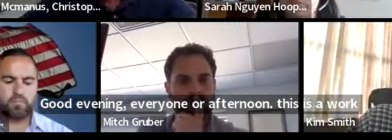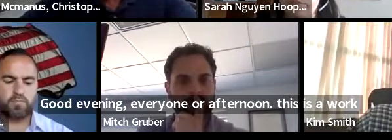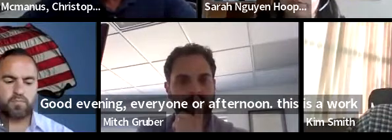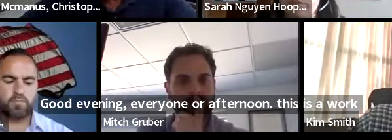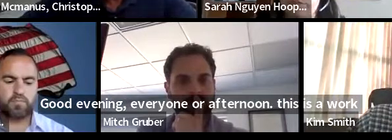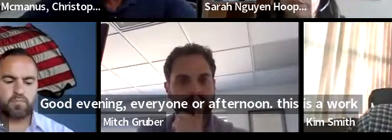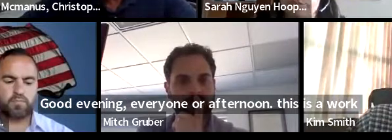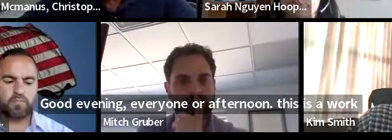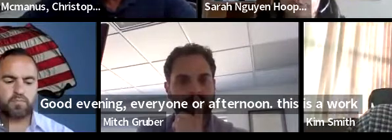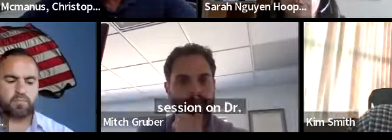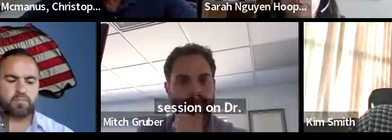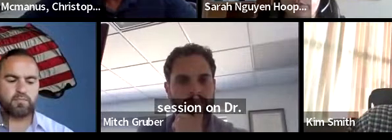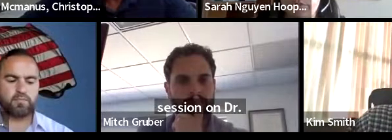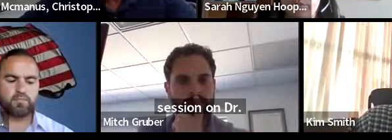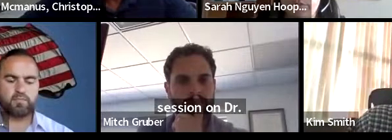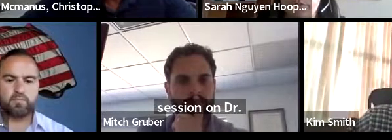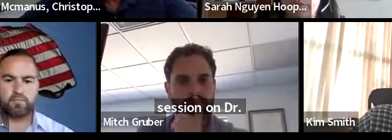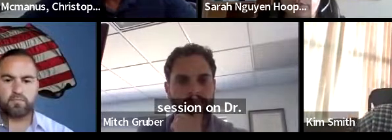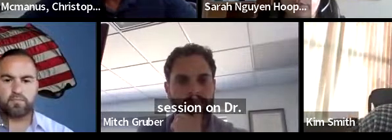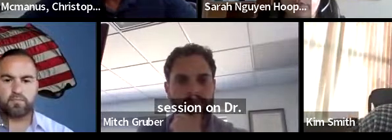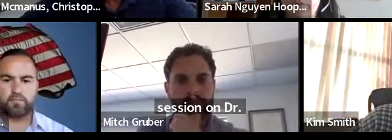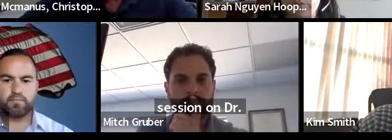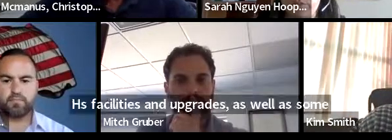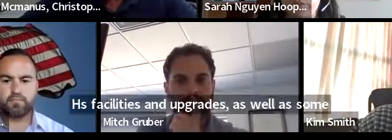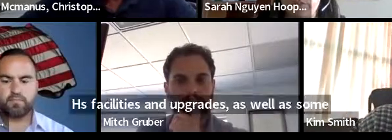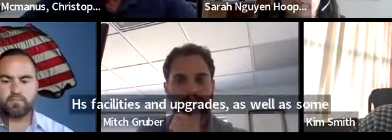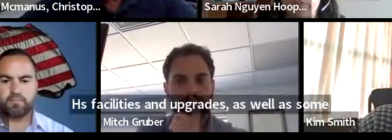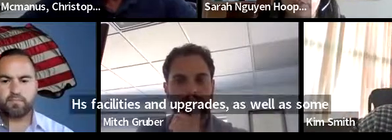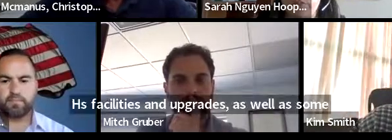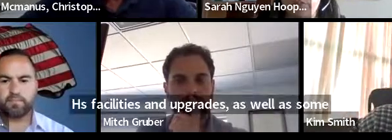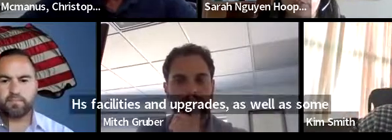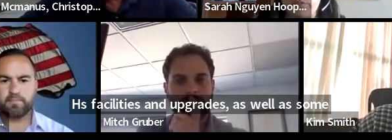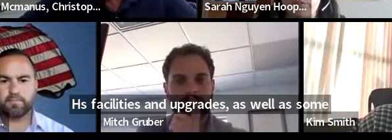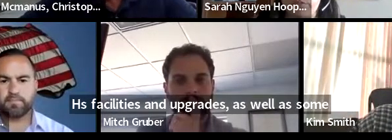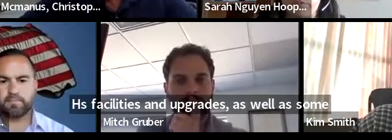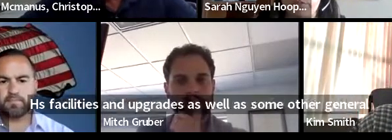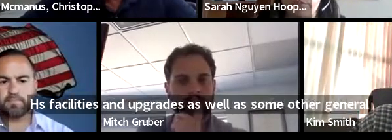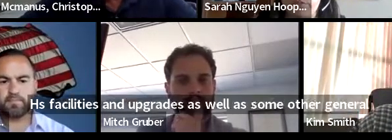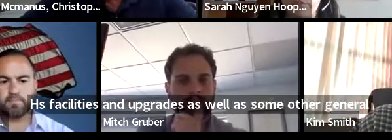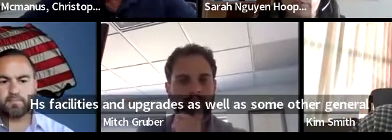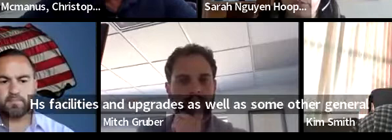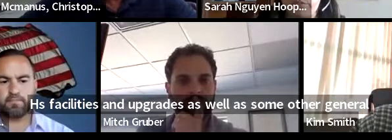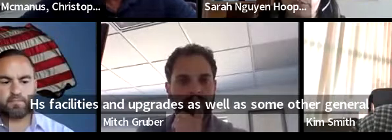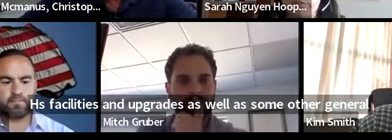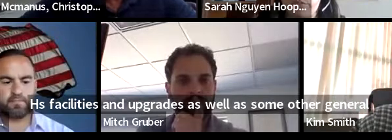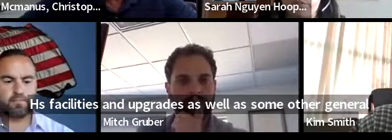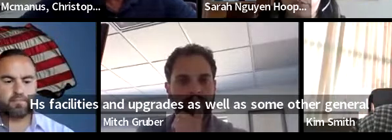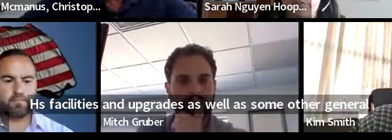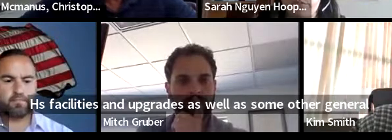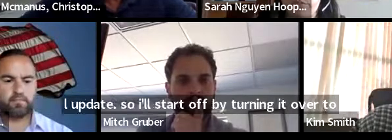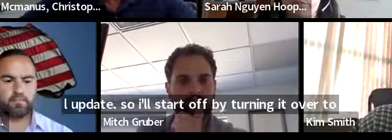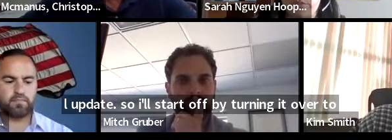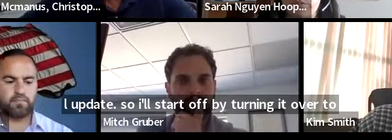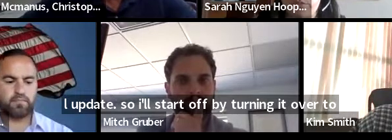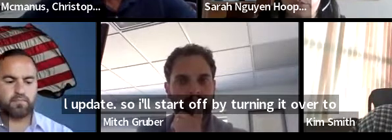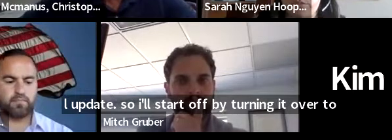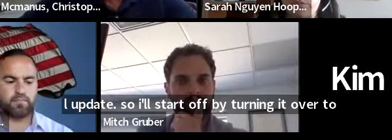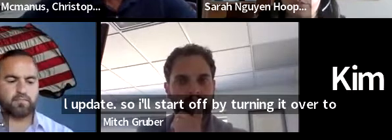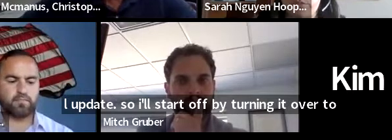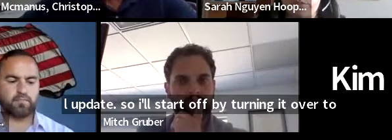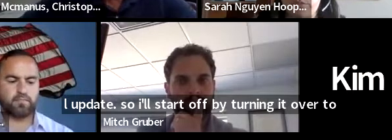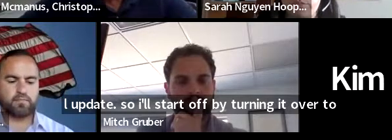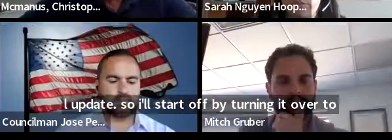upgrades, as well as some other general updates. So I'll start off by turning it over to Commissioner Perrin to give us some updates on some of the